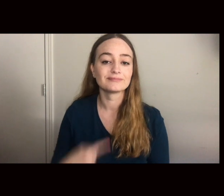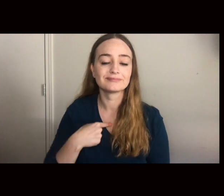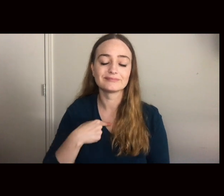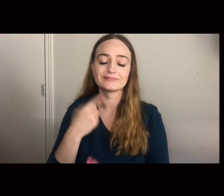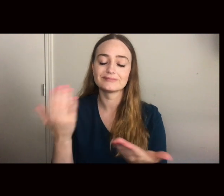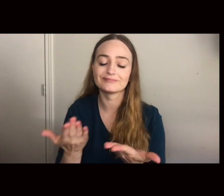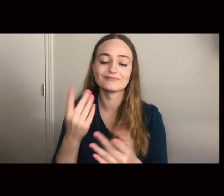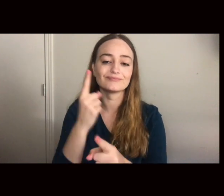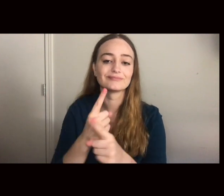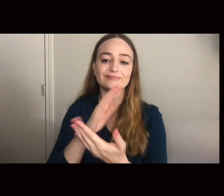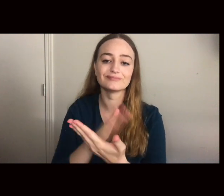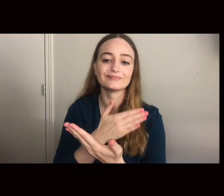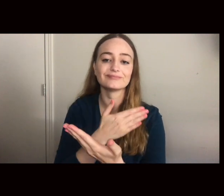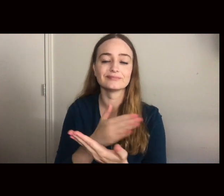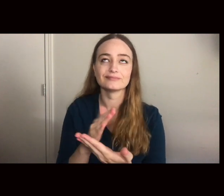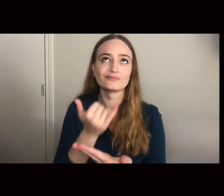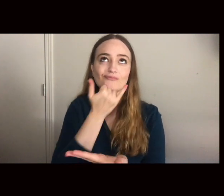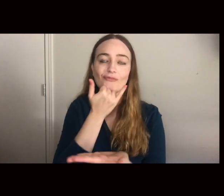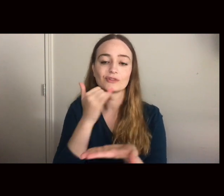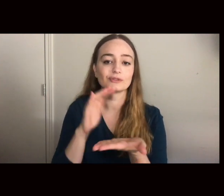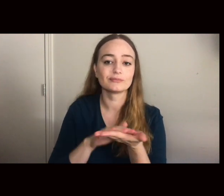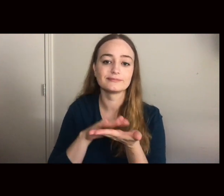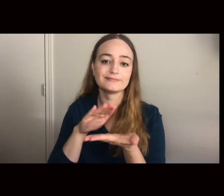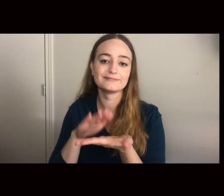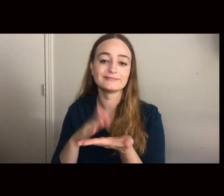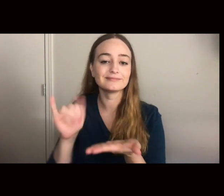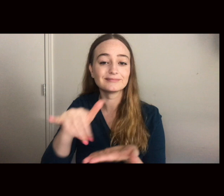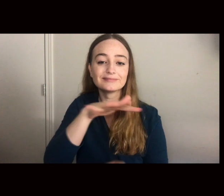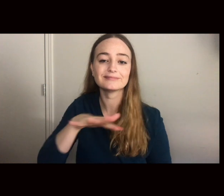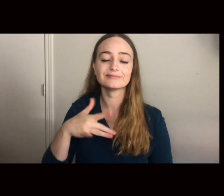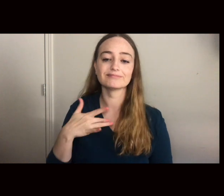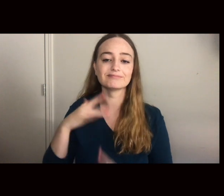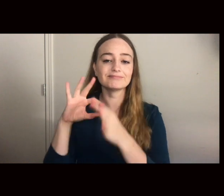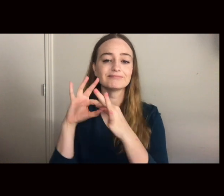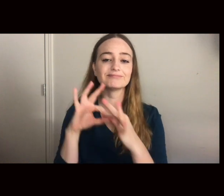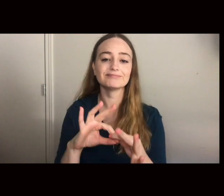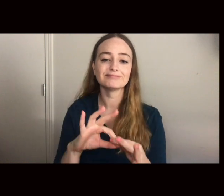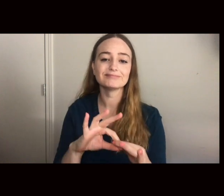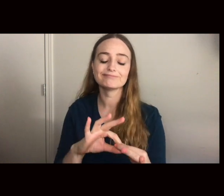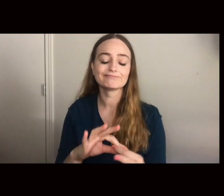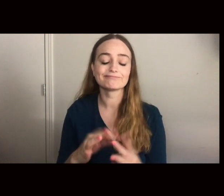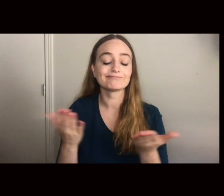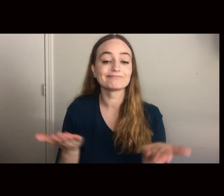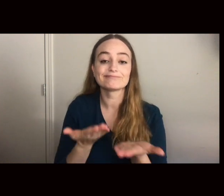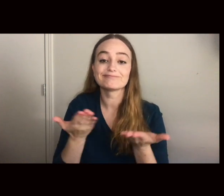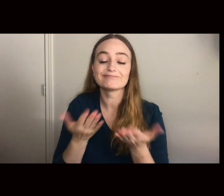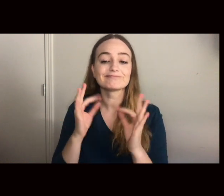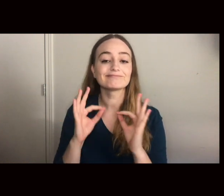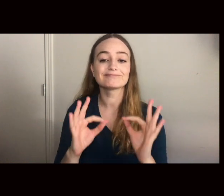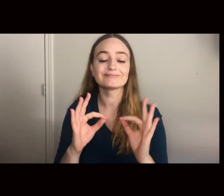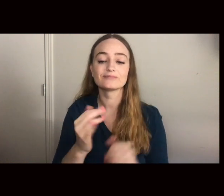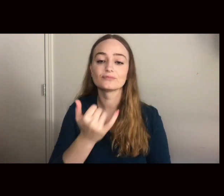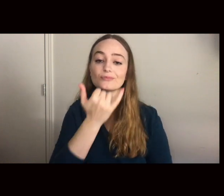time. I'm in the right song with the wrong rhyme. Is there a space where I belong?